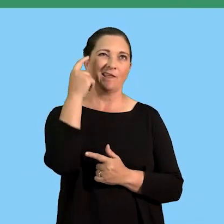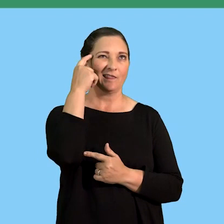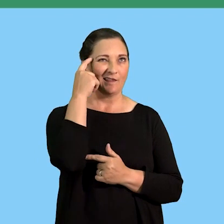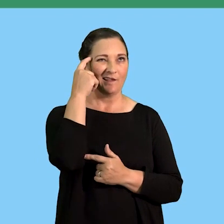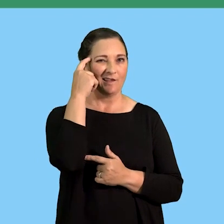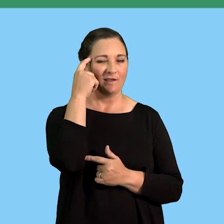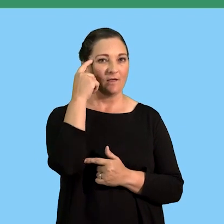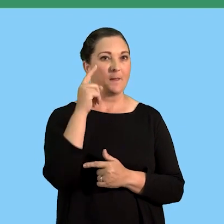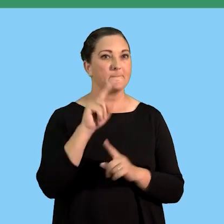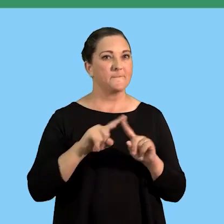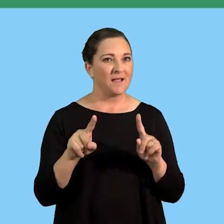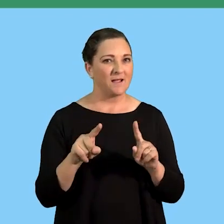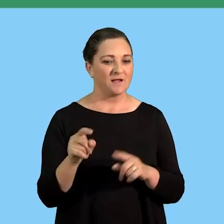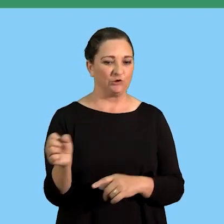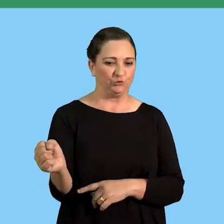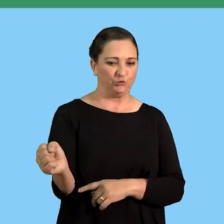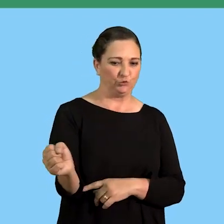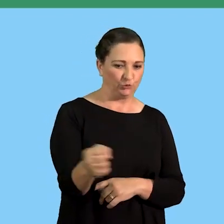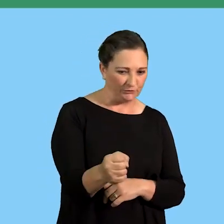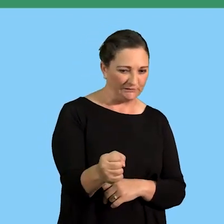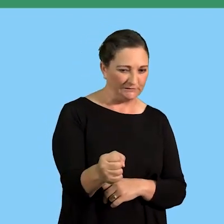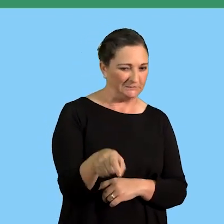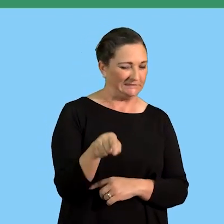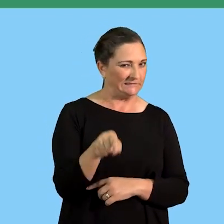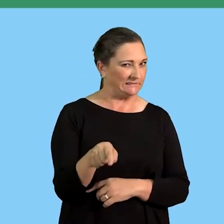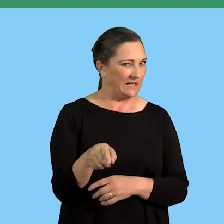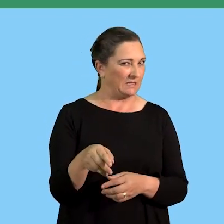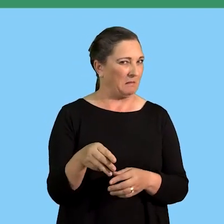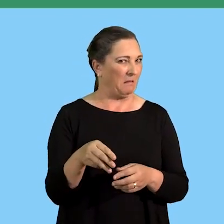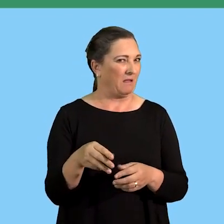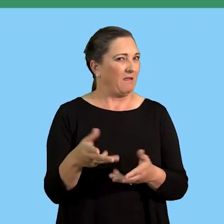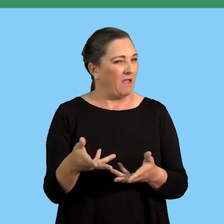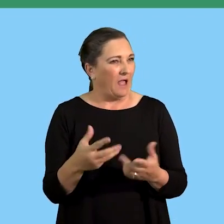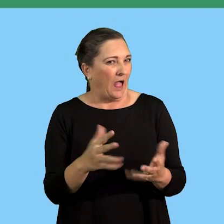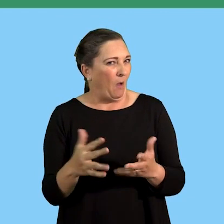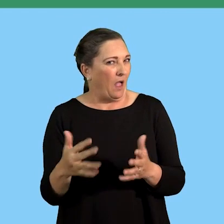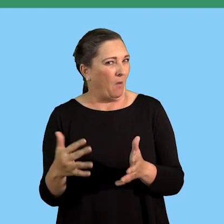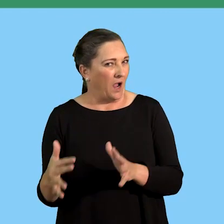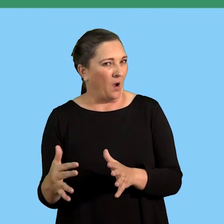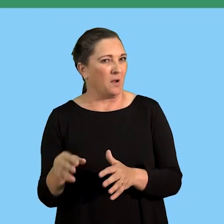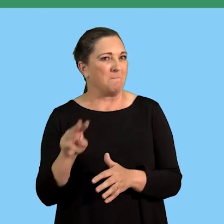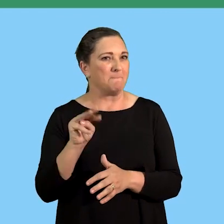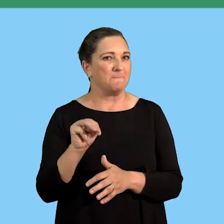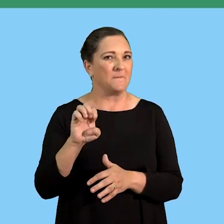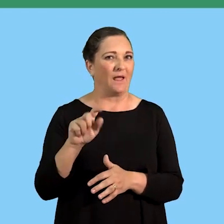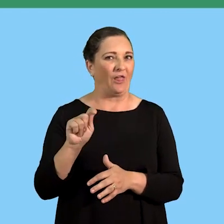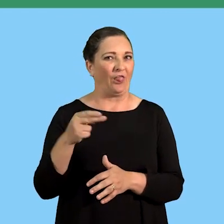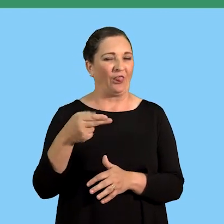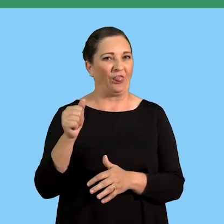methods of recruitment are. Now, you note to say that we have what we